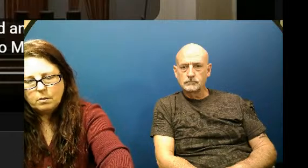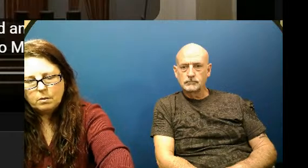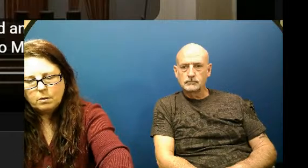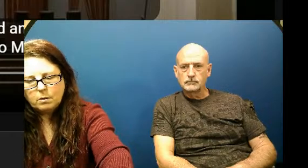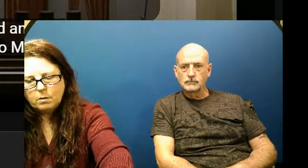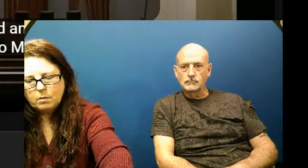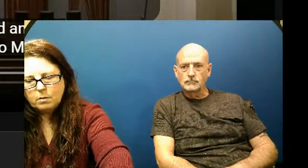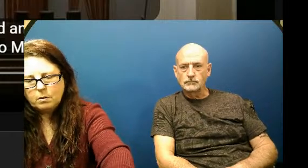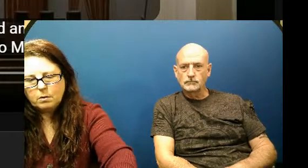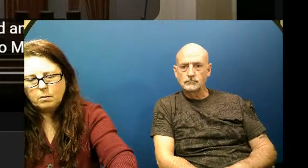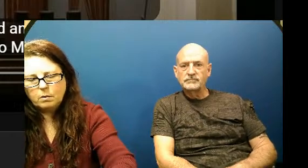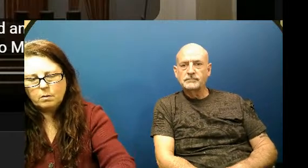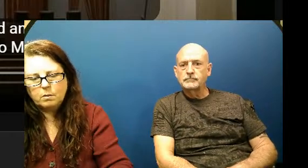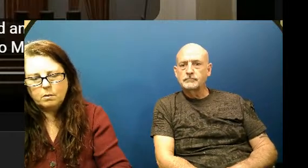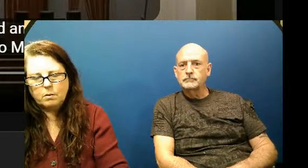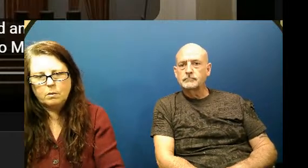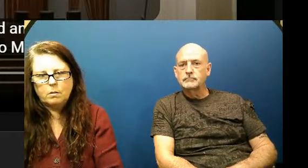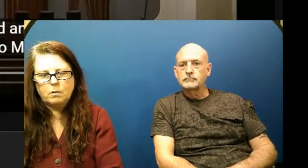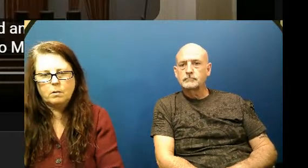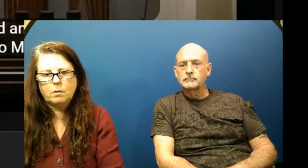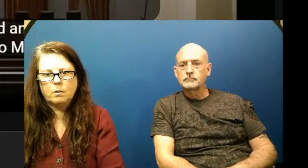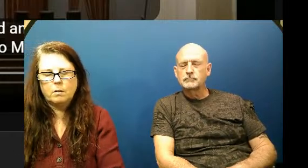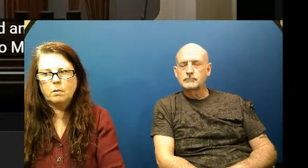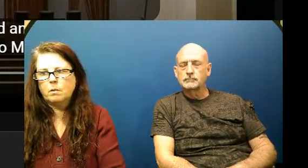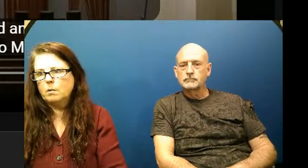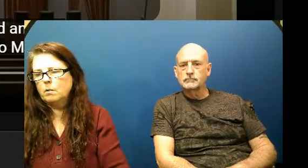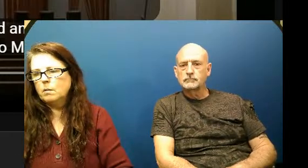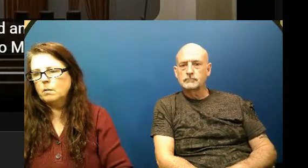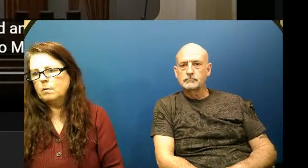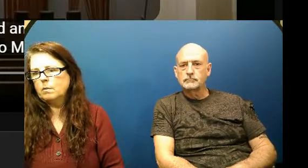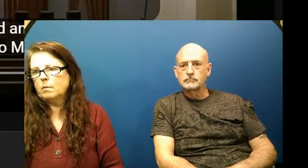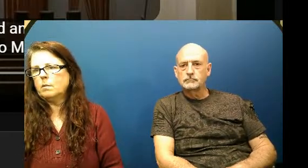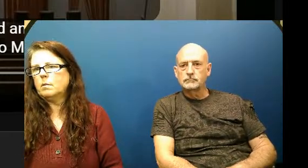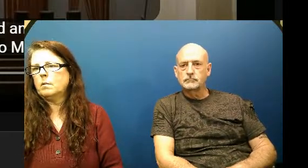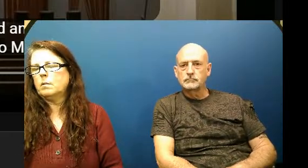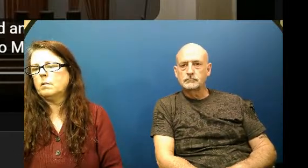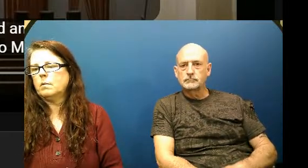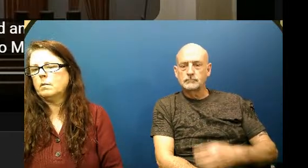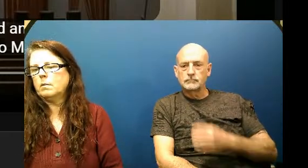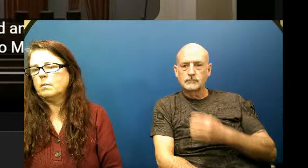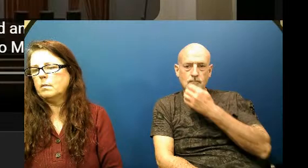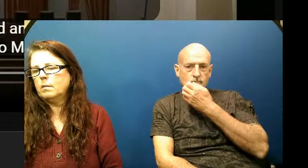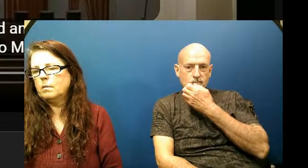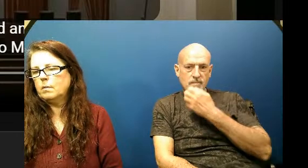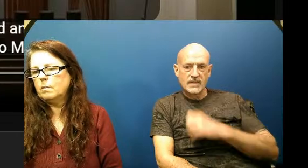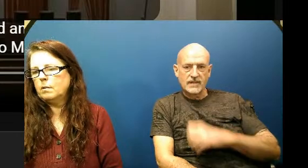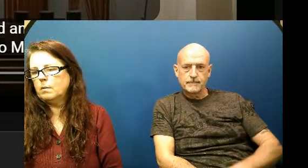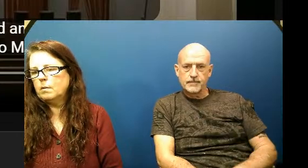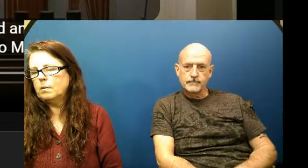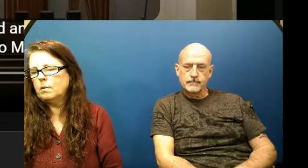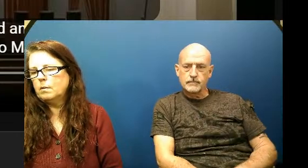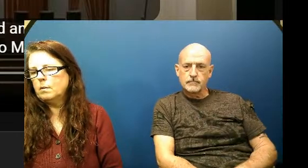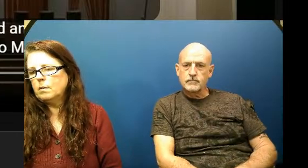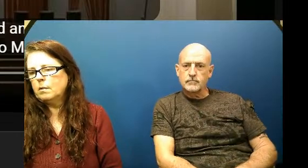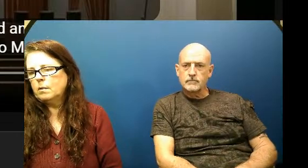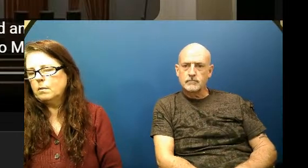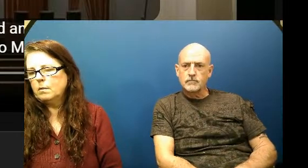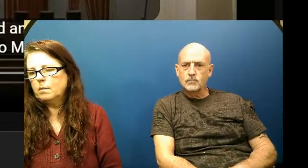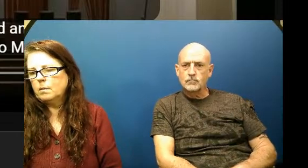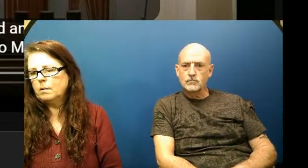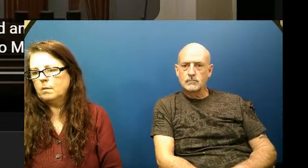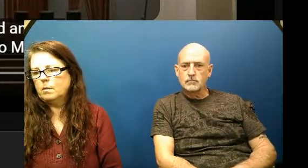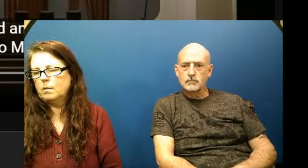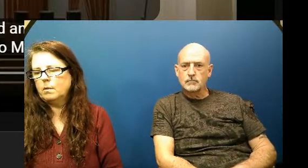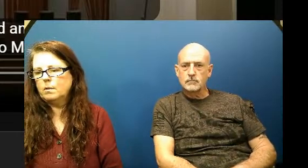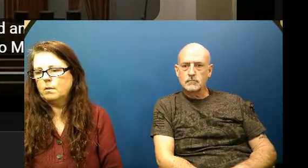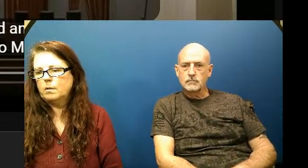Chinese businesses, to force the Washington Post to write whatever China wanted on the front page of the Post. Surely the